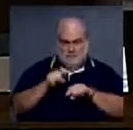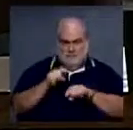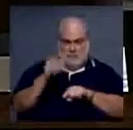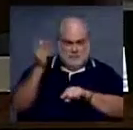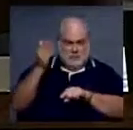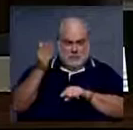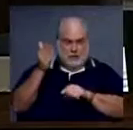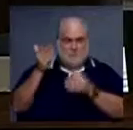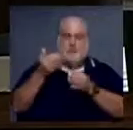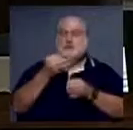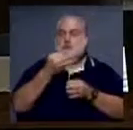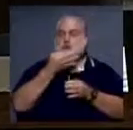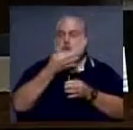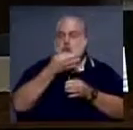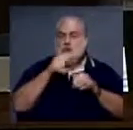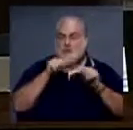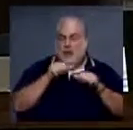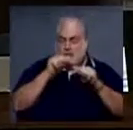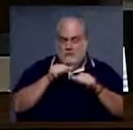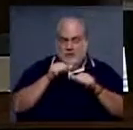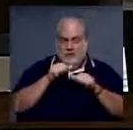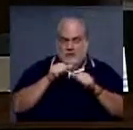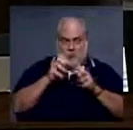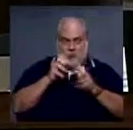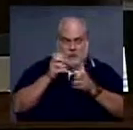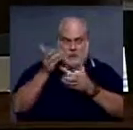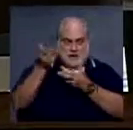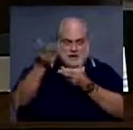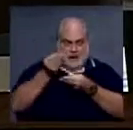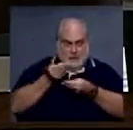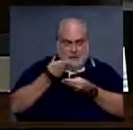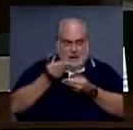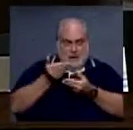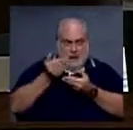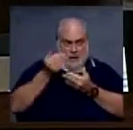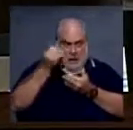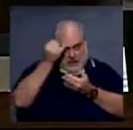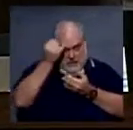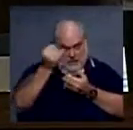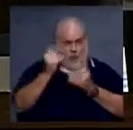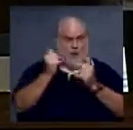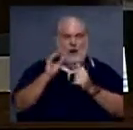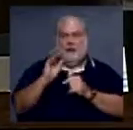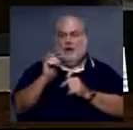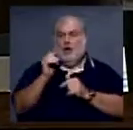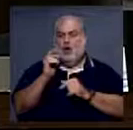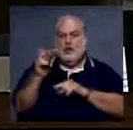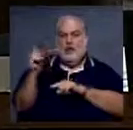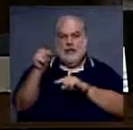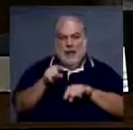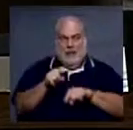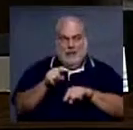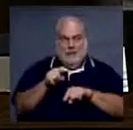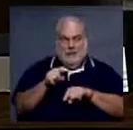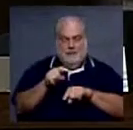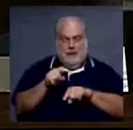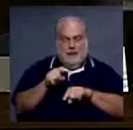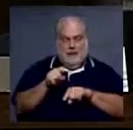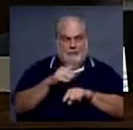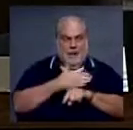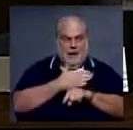that sooner rather than later. And if you want to just give me a suggestion on when we want Baker to come, I'll.